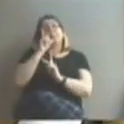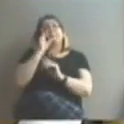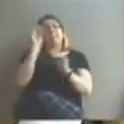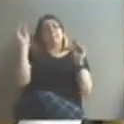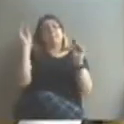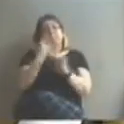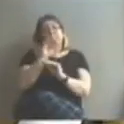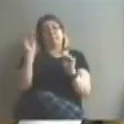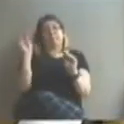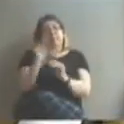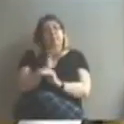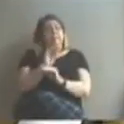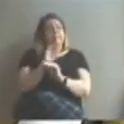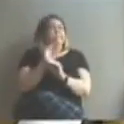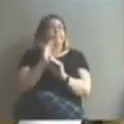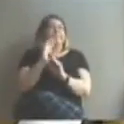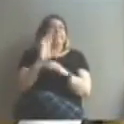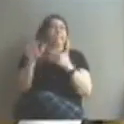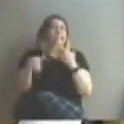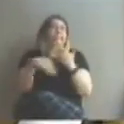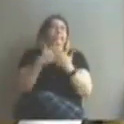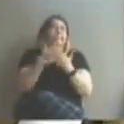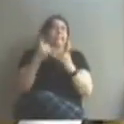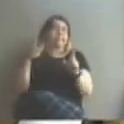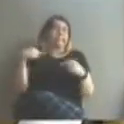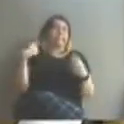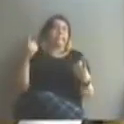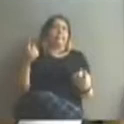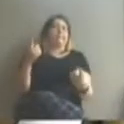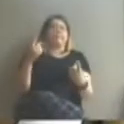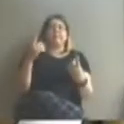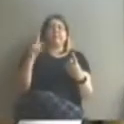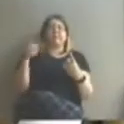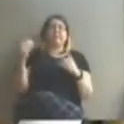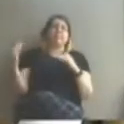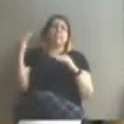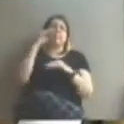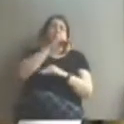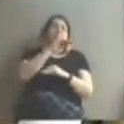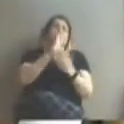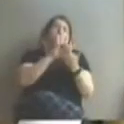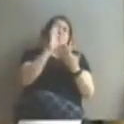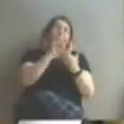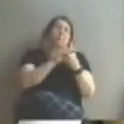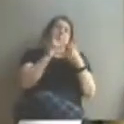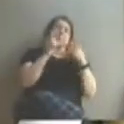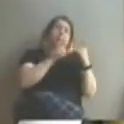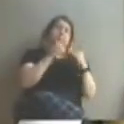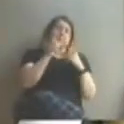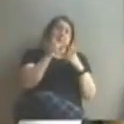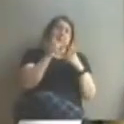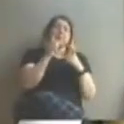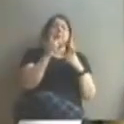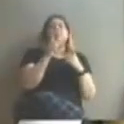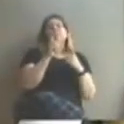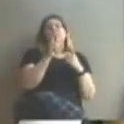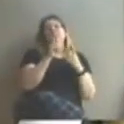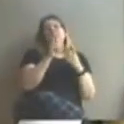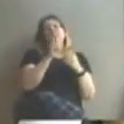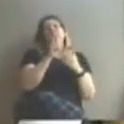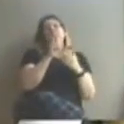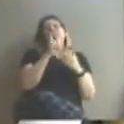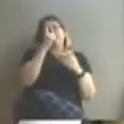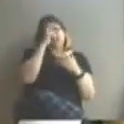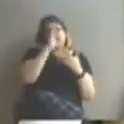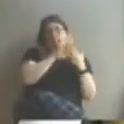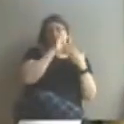moved. None of them are new. They're simply being moved back into curriculum management. Think curriculum management,